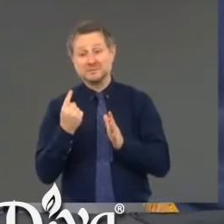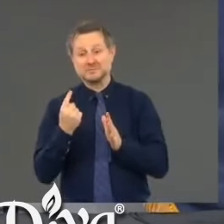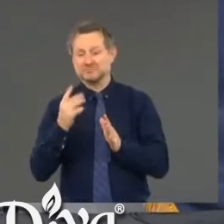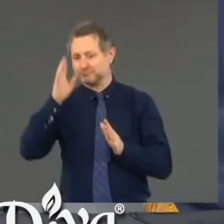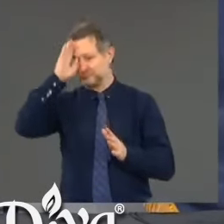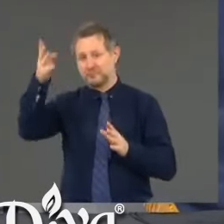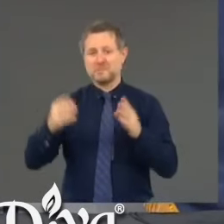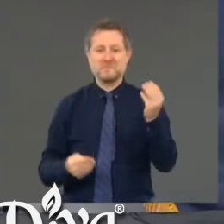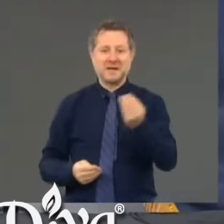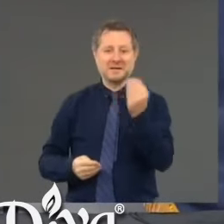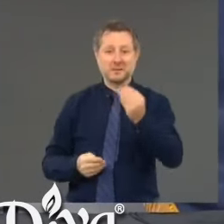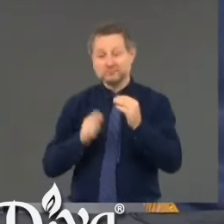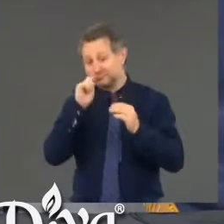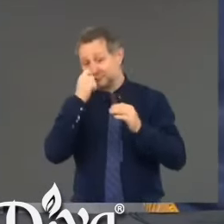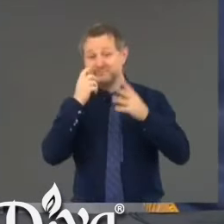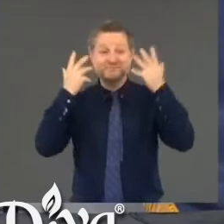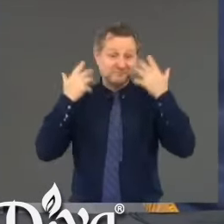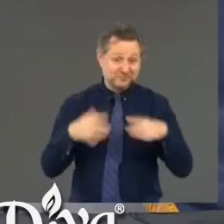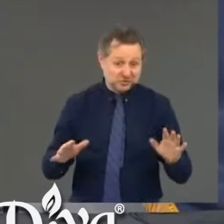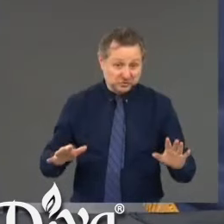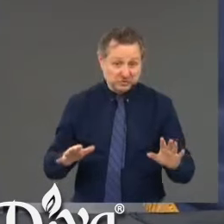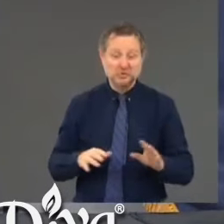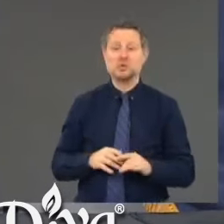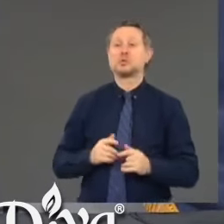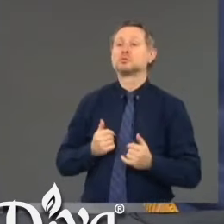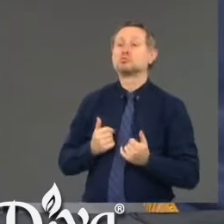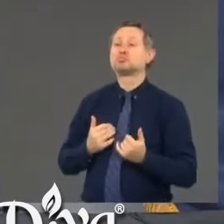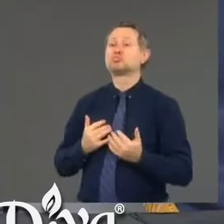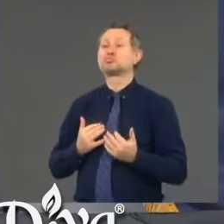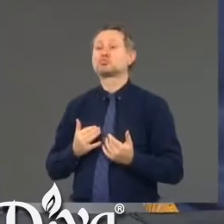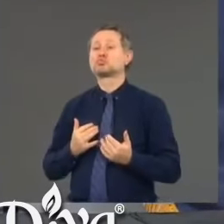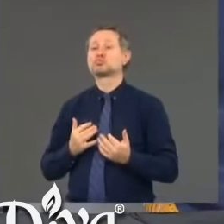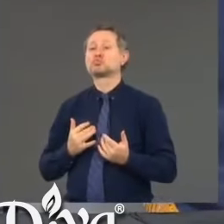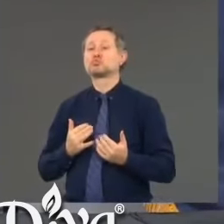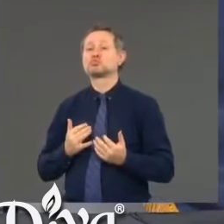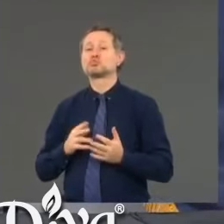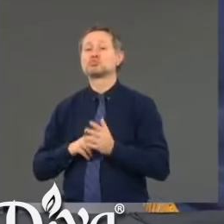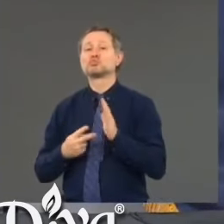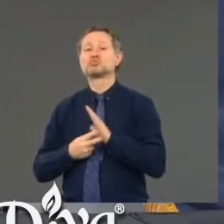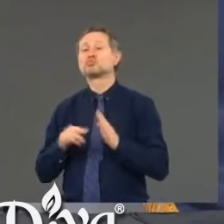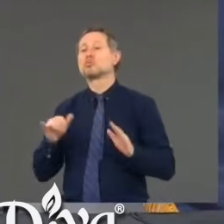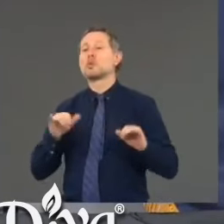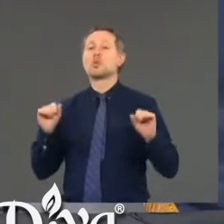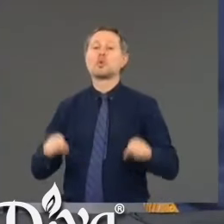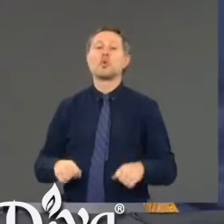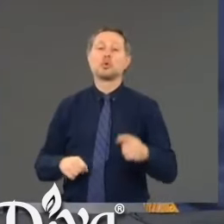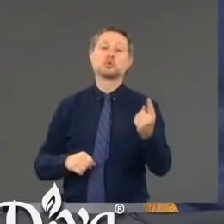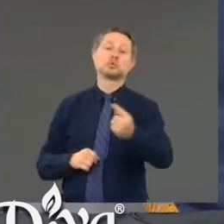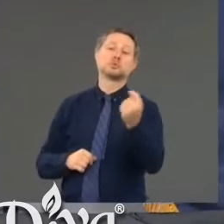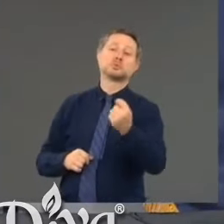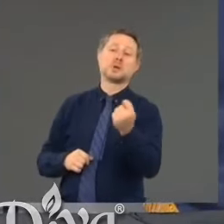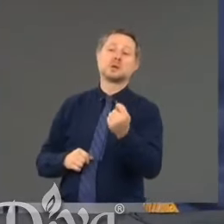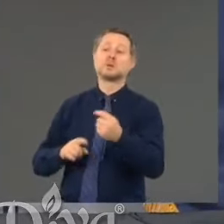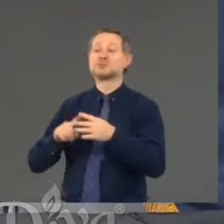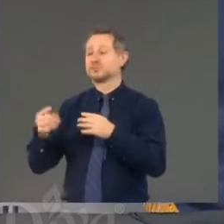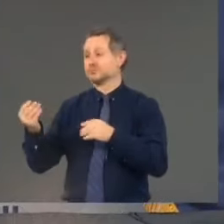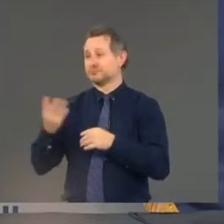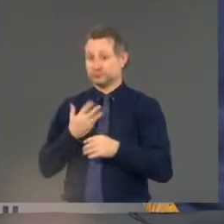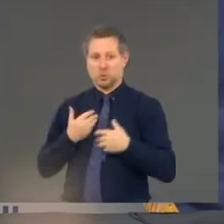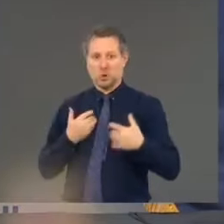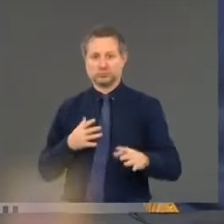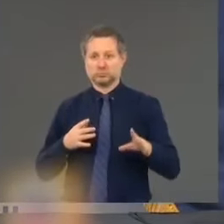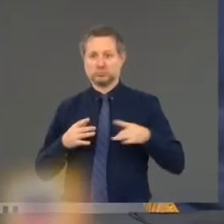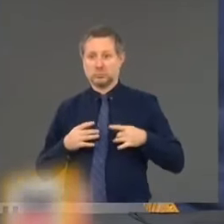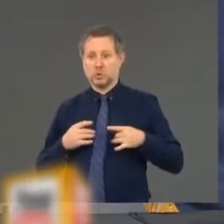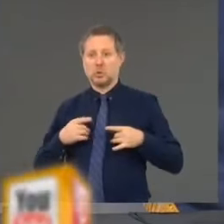Monday, that means, in theory, Tuesday they could become infected. Then they're infected Tuesday,